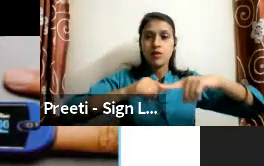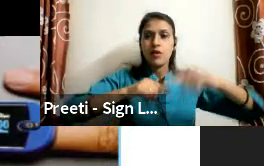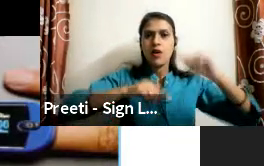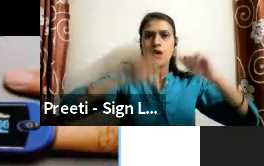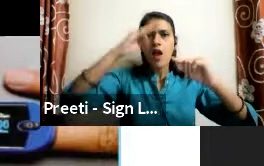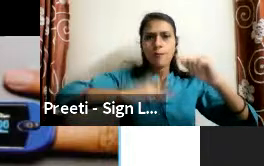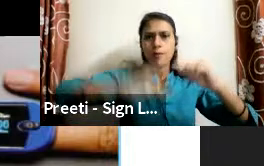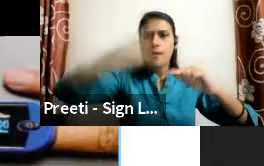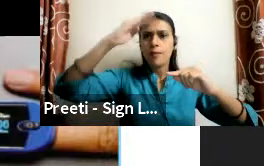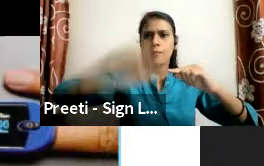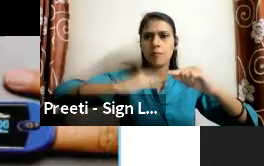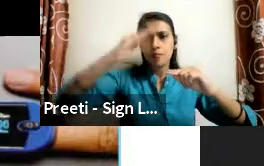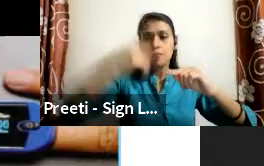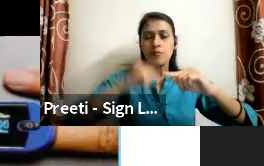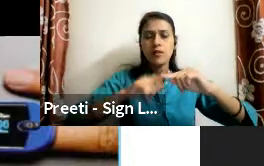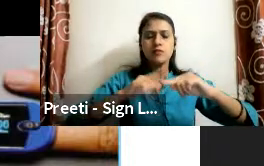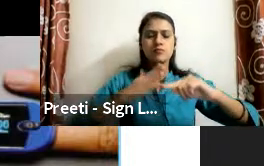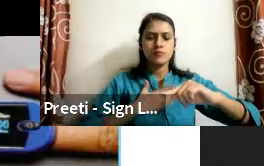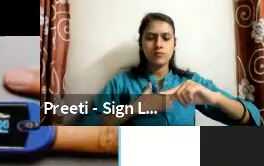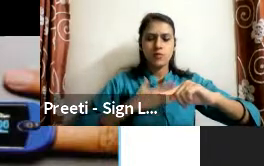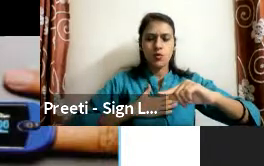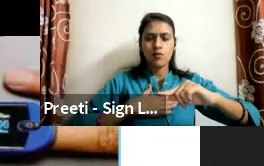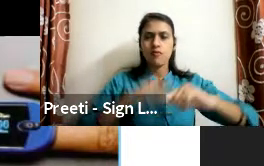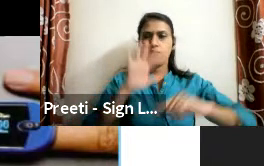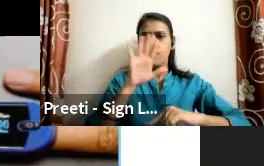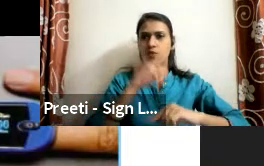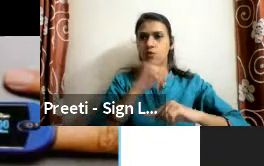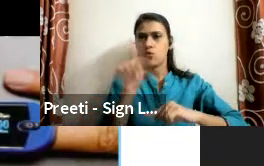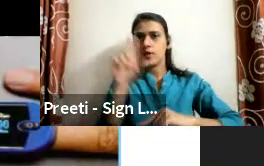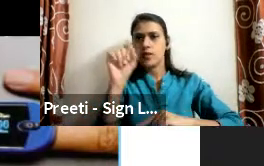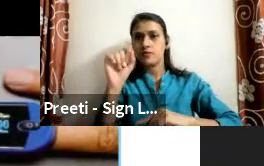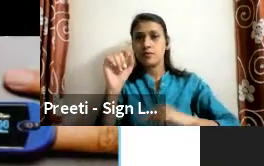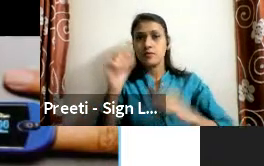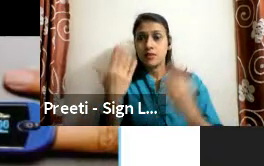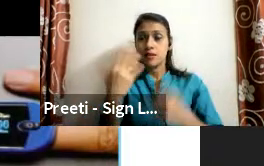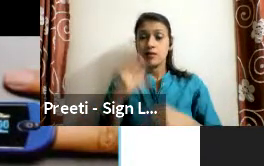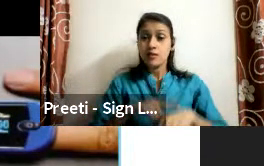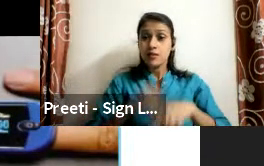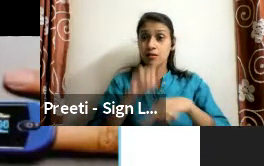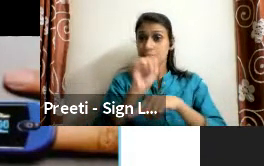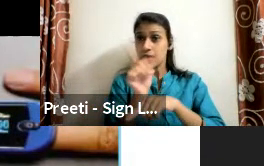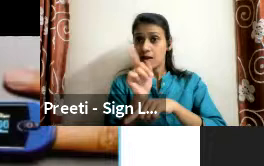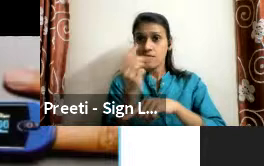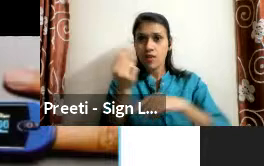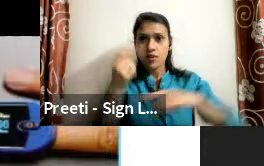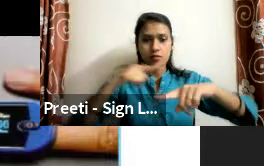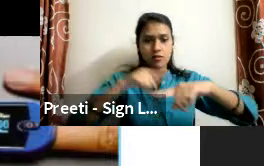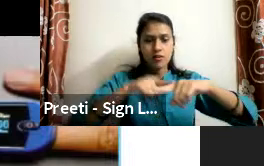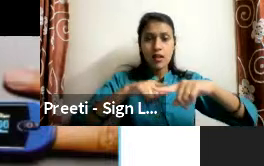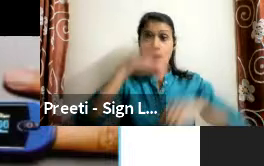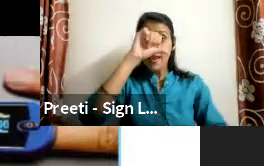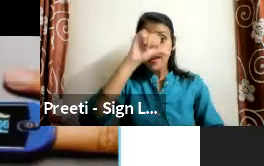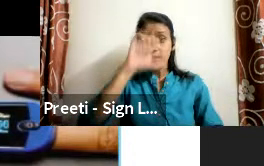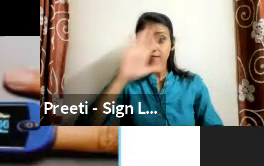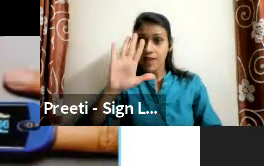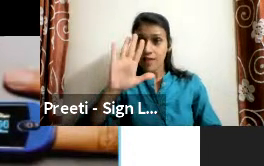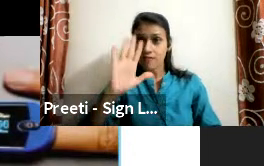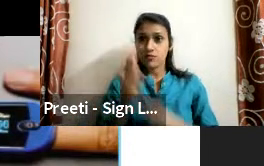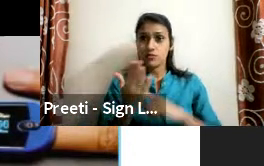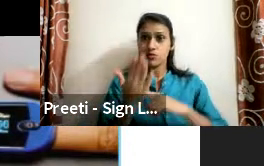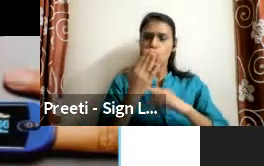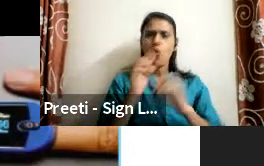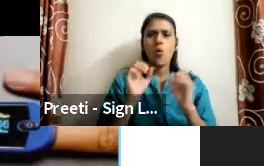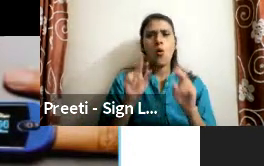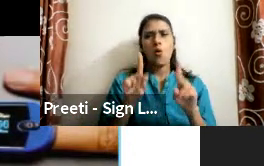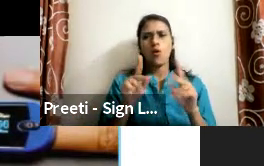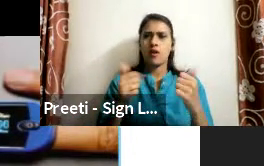your pulse rate. So generally saturations level around 99, around 95, they are pretty okay. You